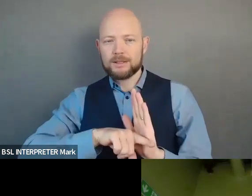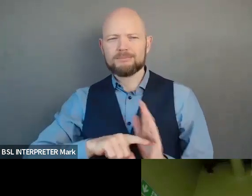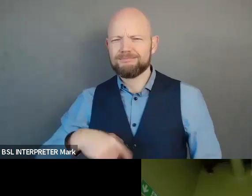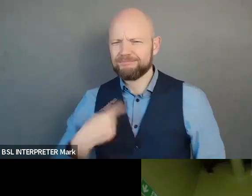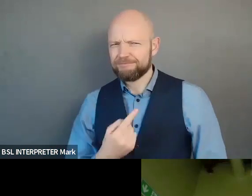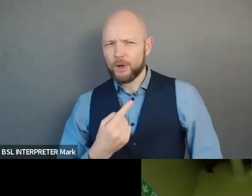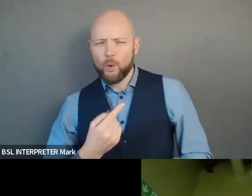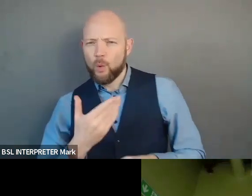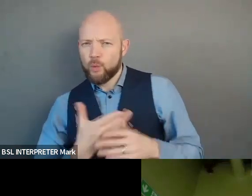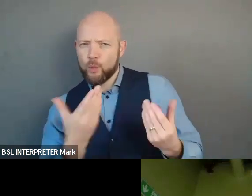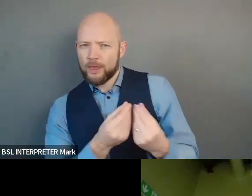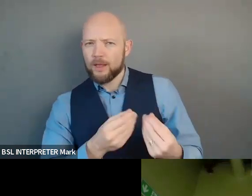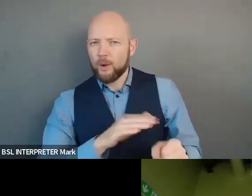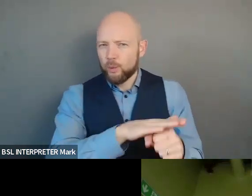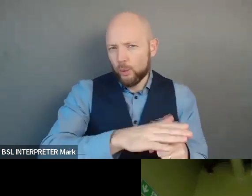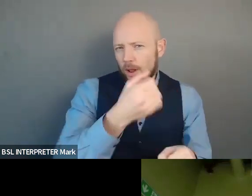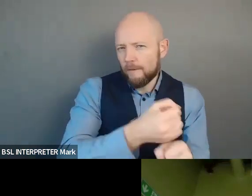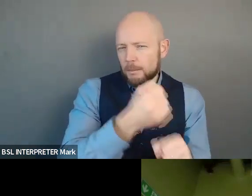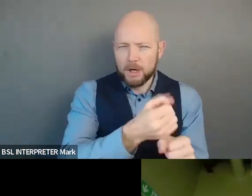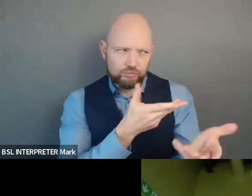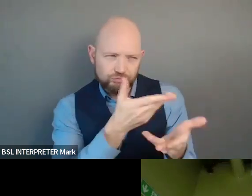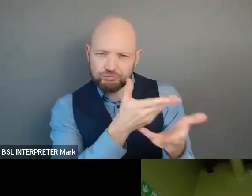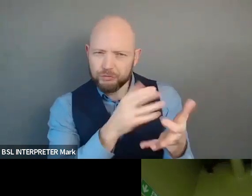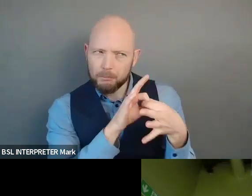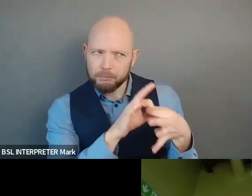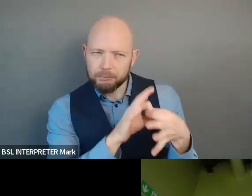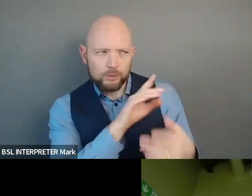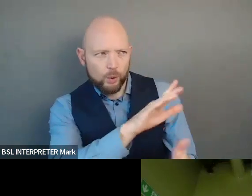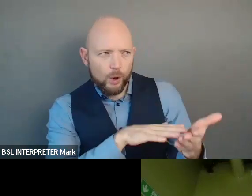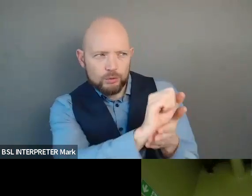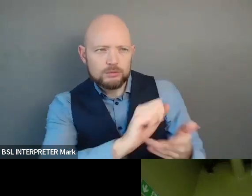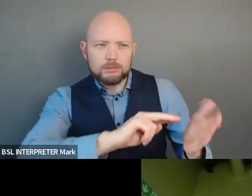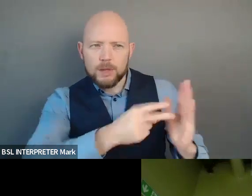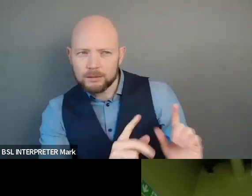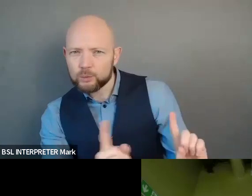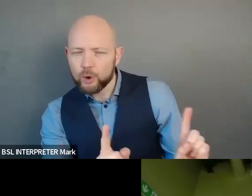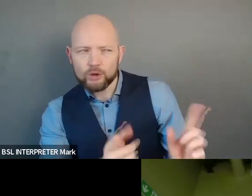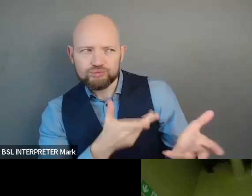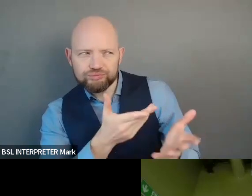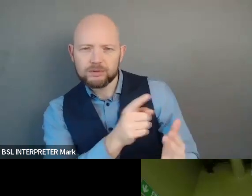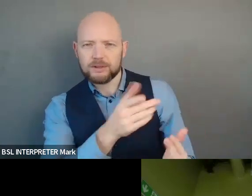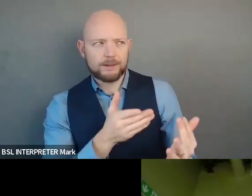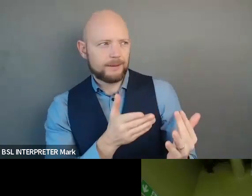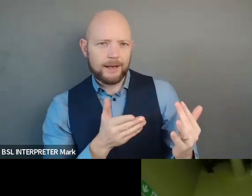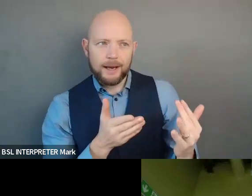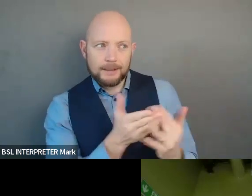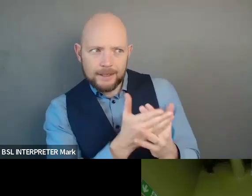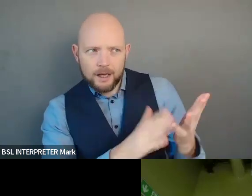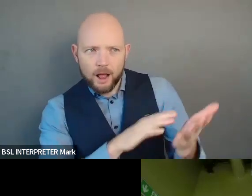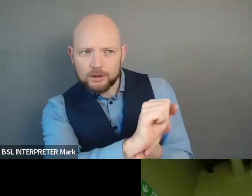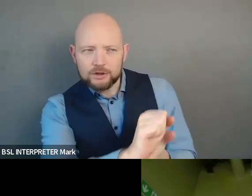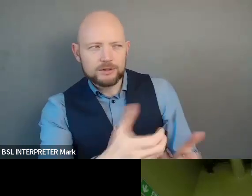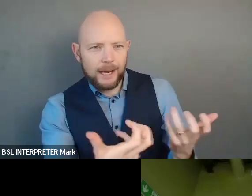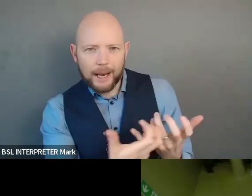government to think about their cultural plans, think about access to culture